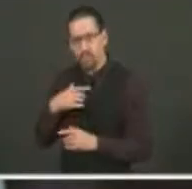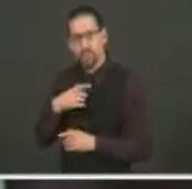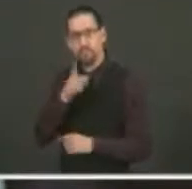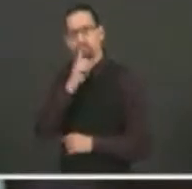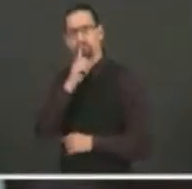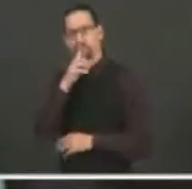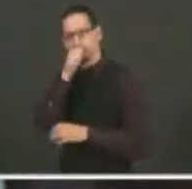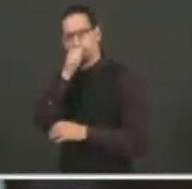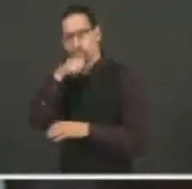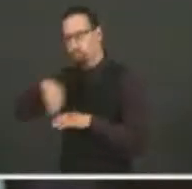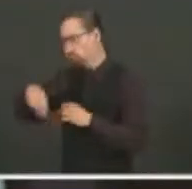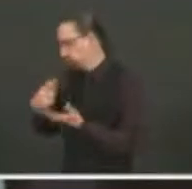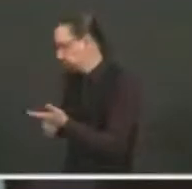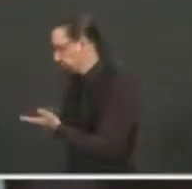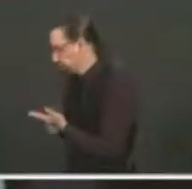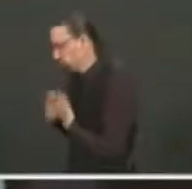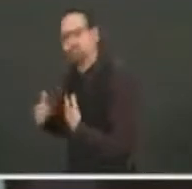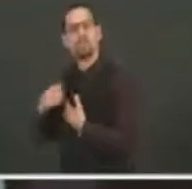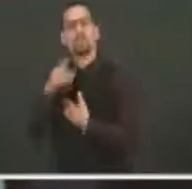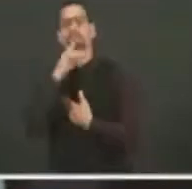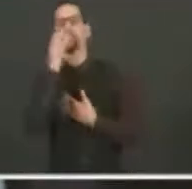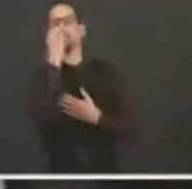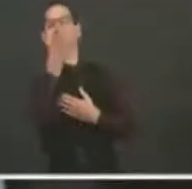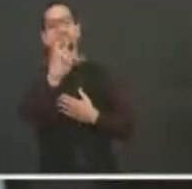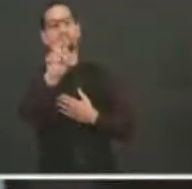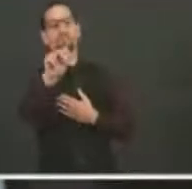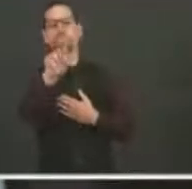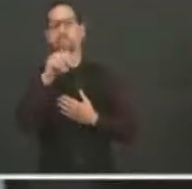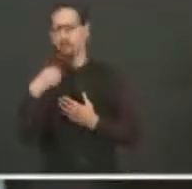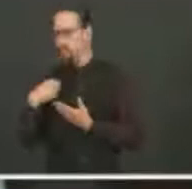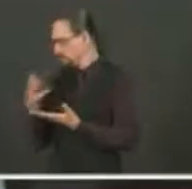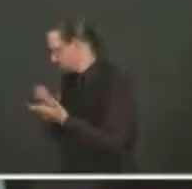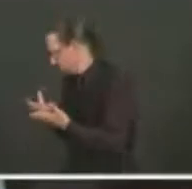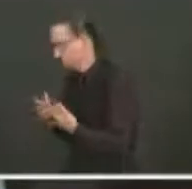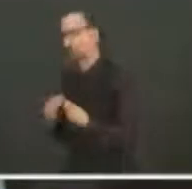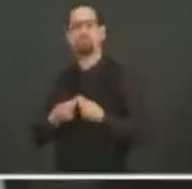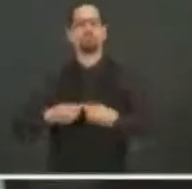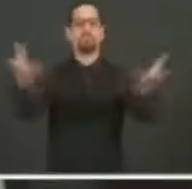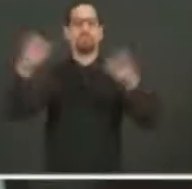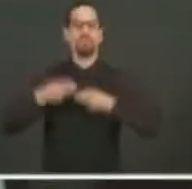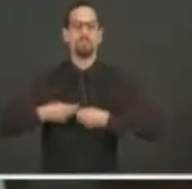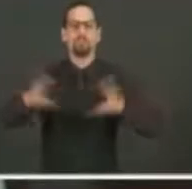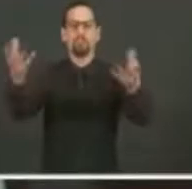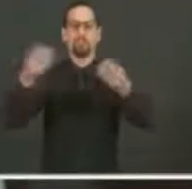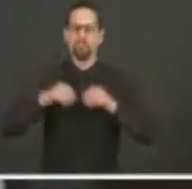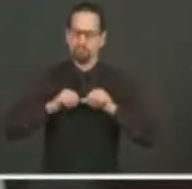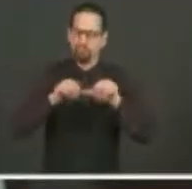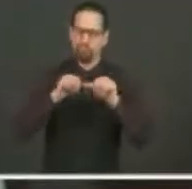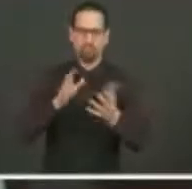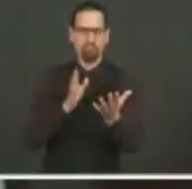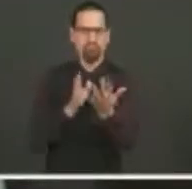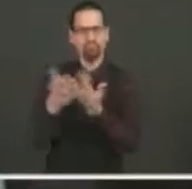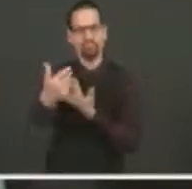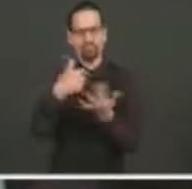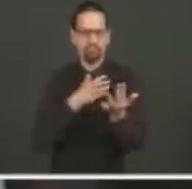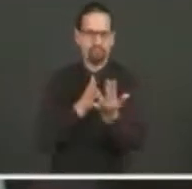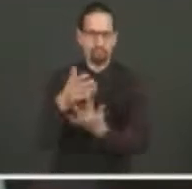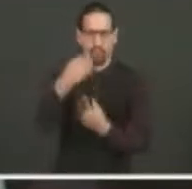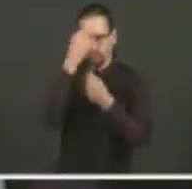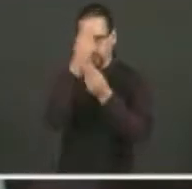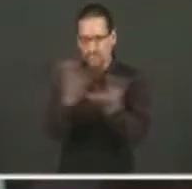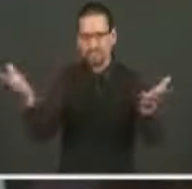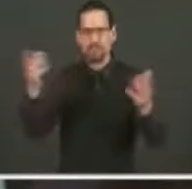best in a changing landscape to provide information in a transparent way. We're going to prioritize